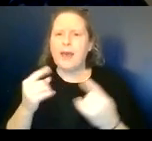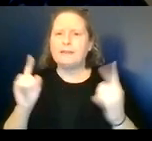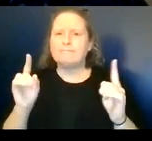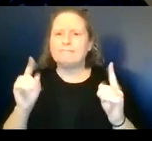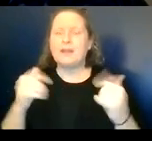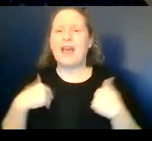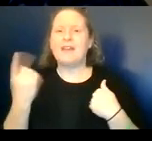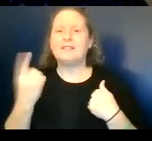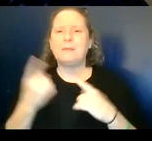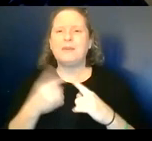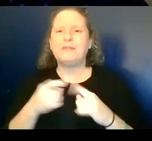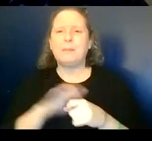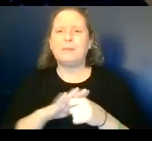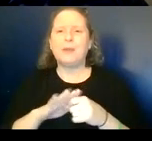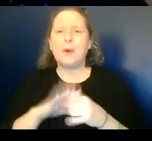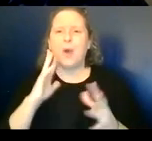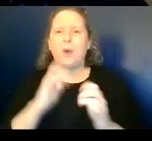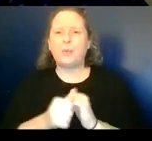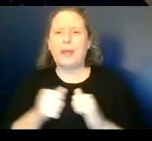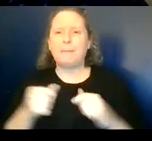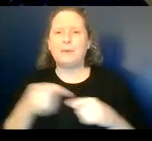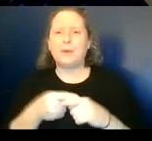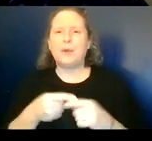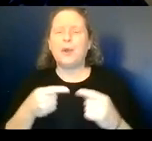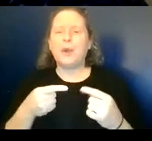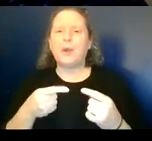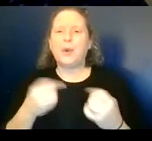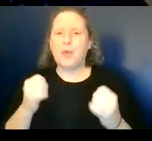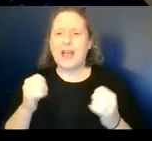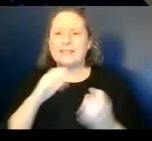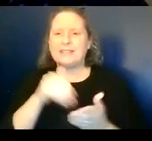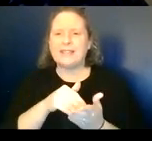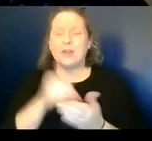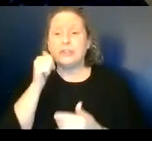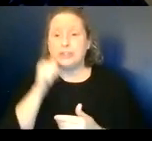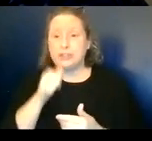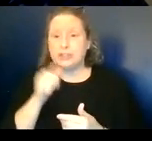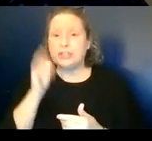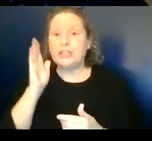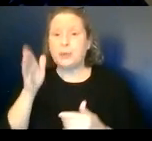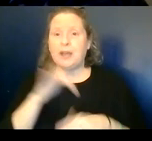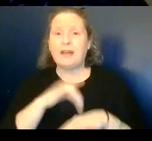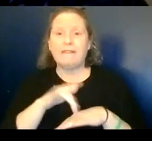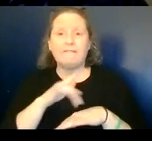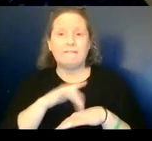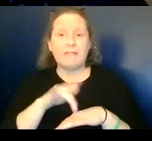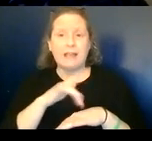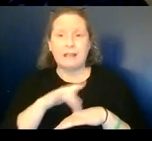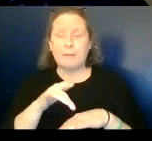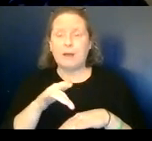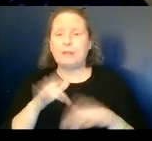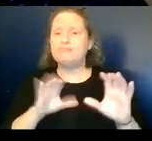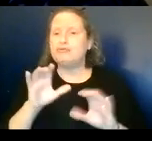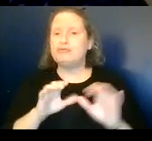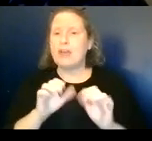from a local rape crisis center, and she will be available to chat with anyone in the comments. If